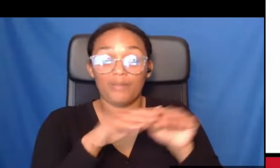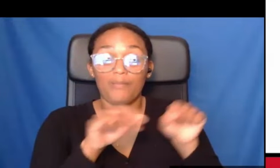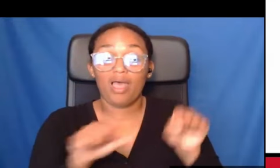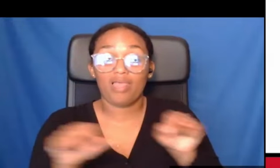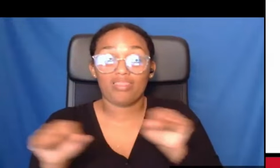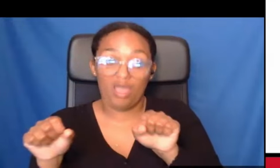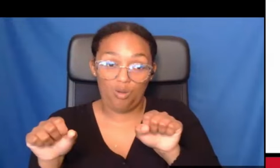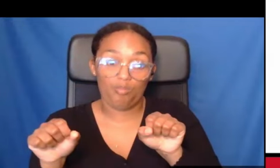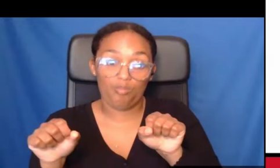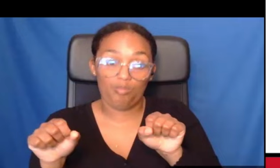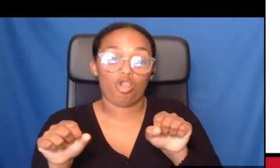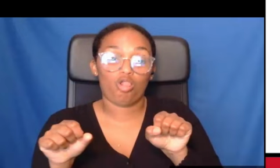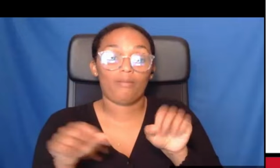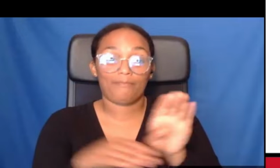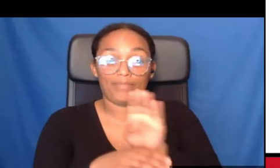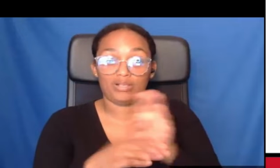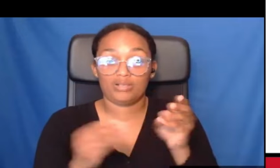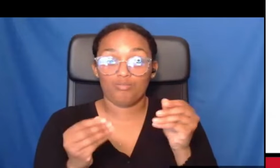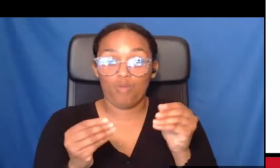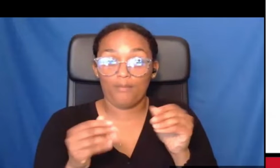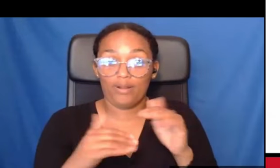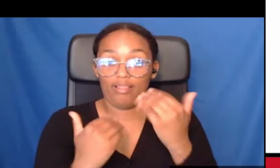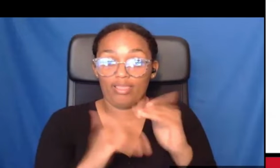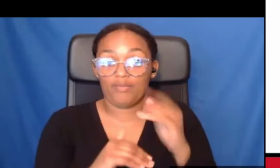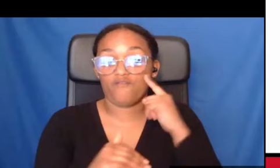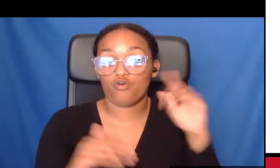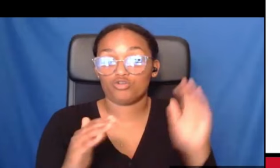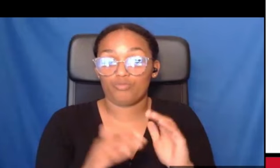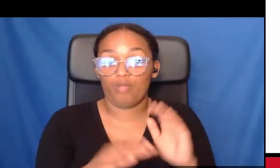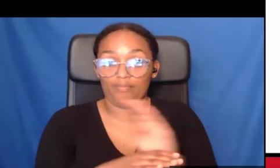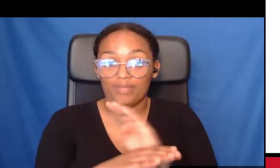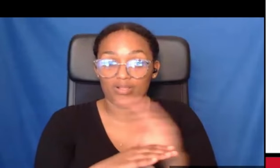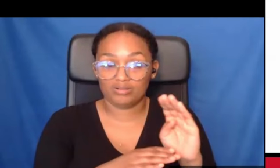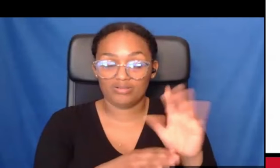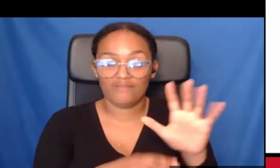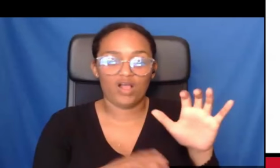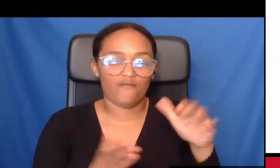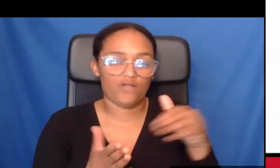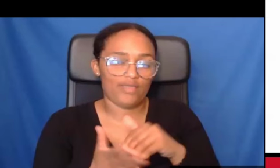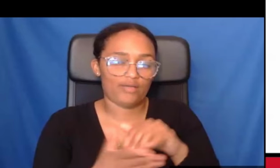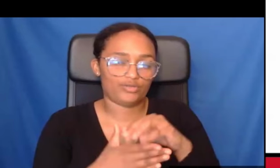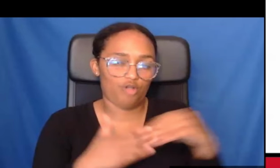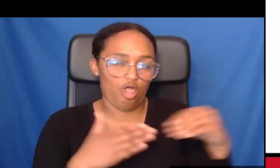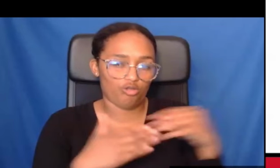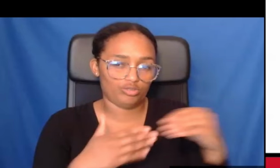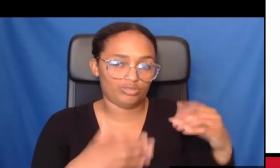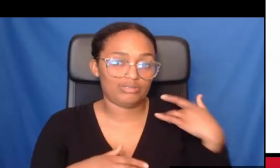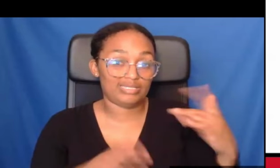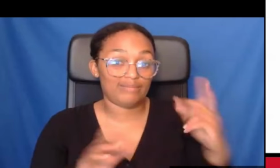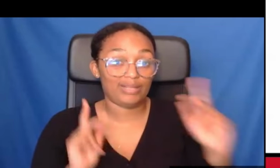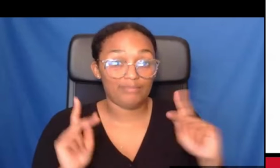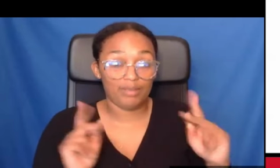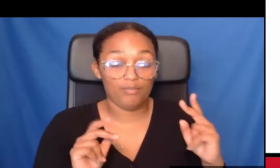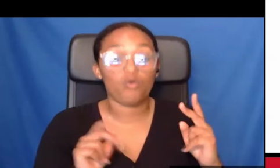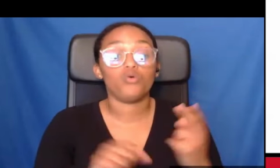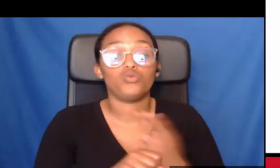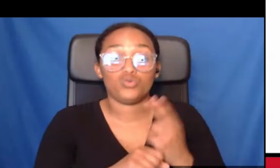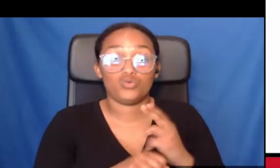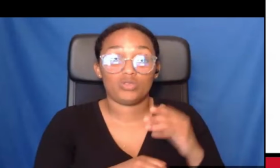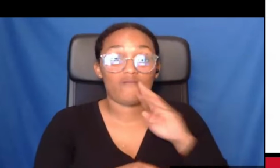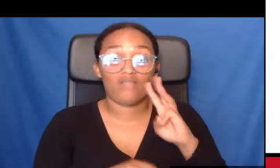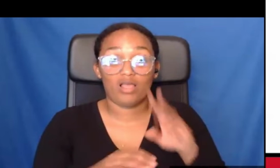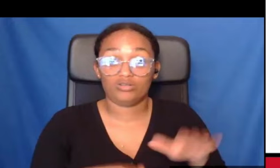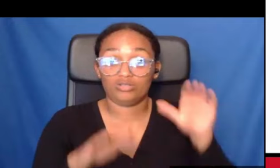is $500,000. Most people buy flood insurance from the National Flood Insurance Program. Their max for a